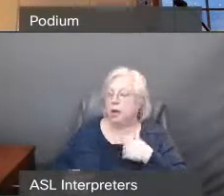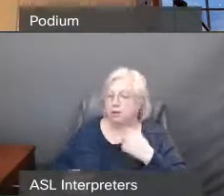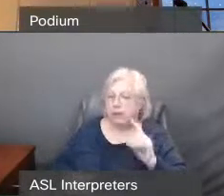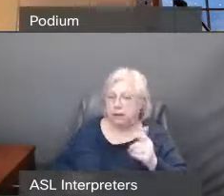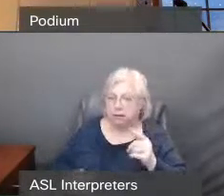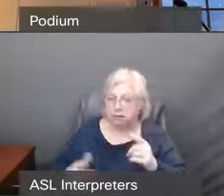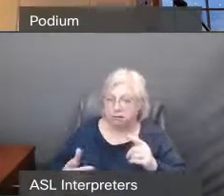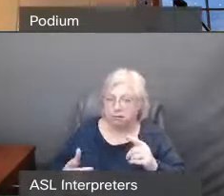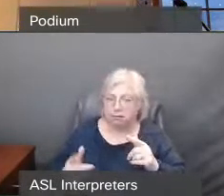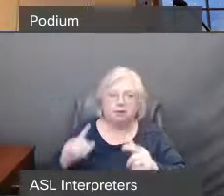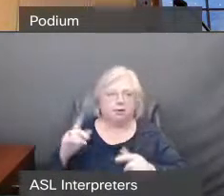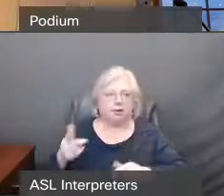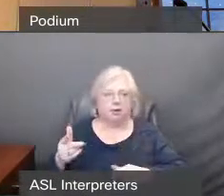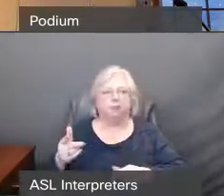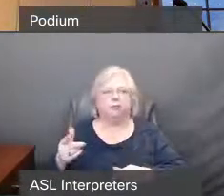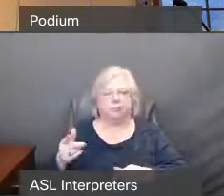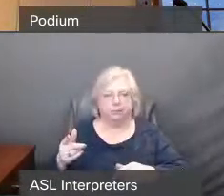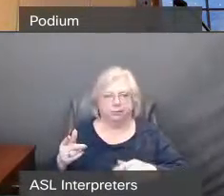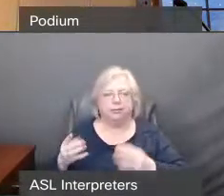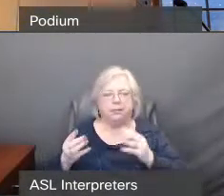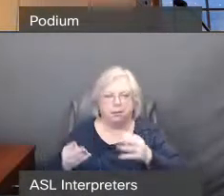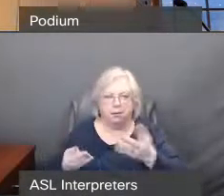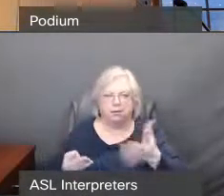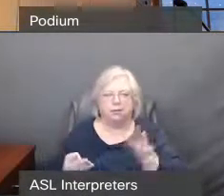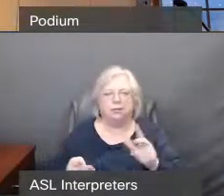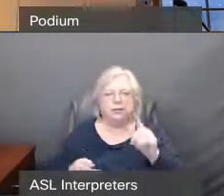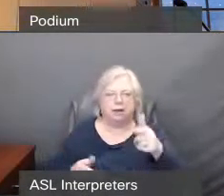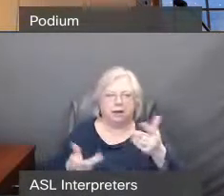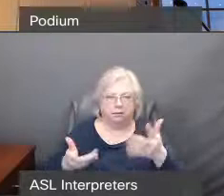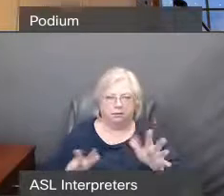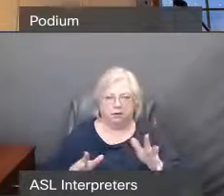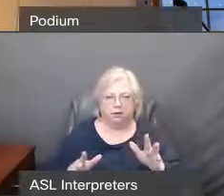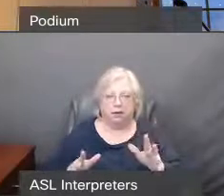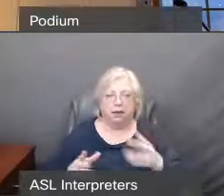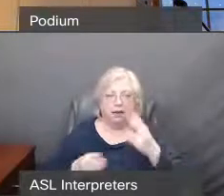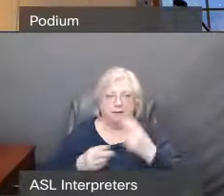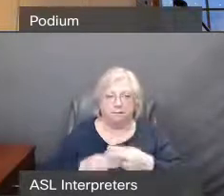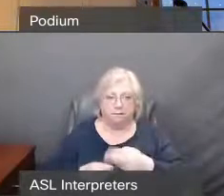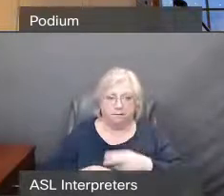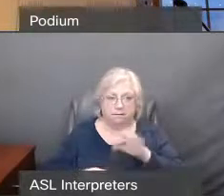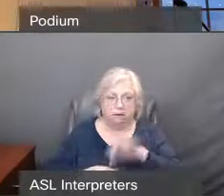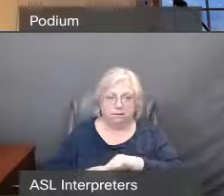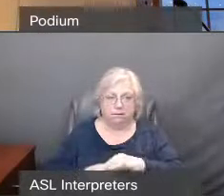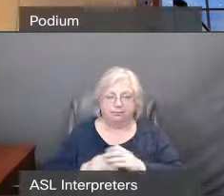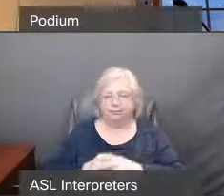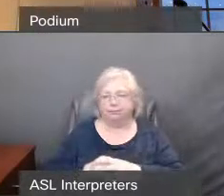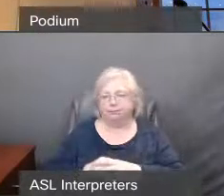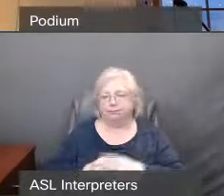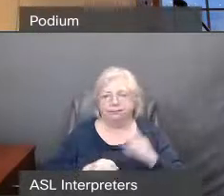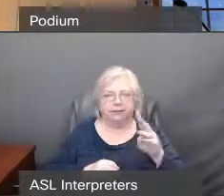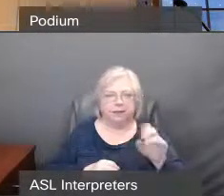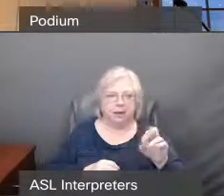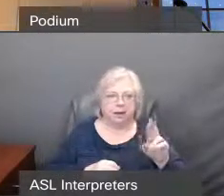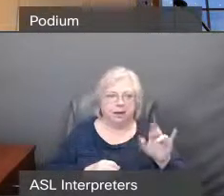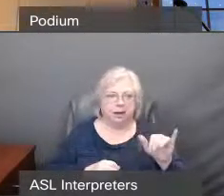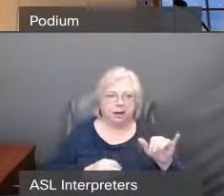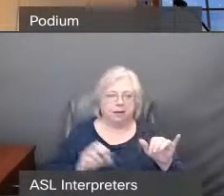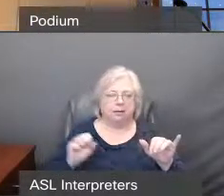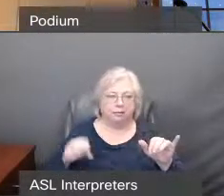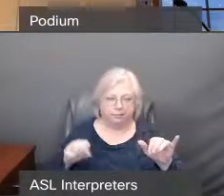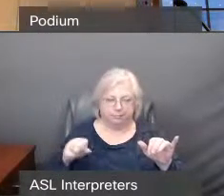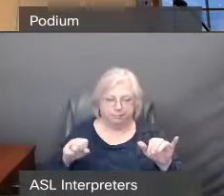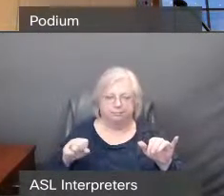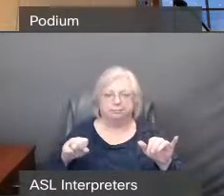second? I'll second it. Okay, we've got a motion and a second. How about a roll call? Barry? Aye.